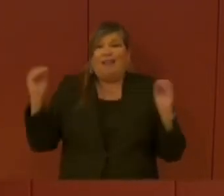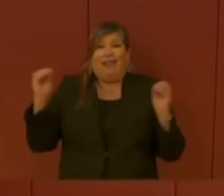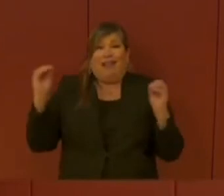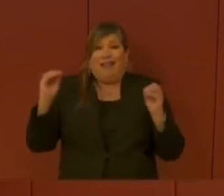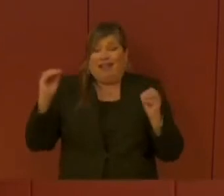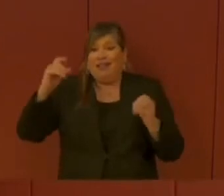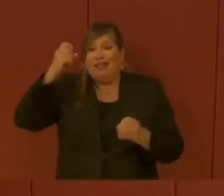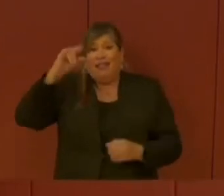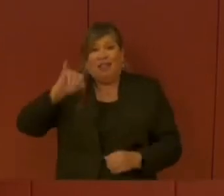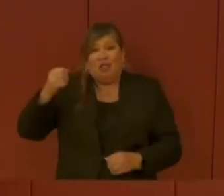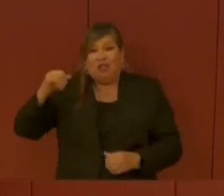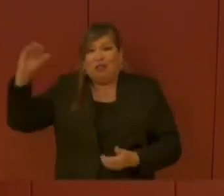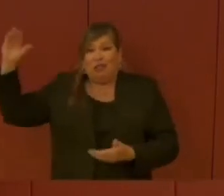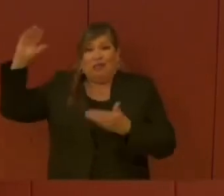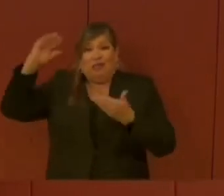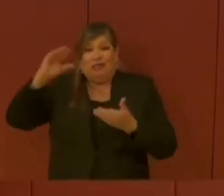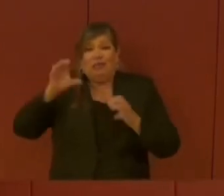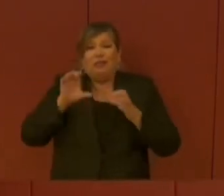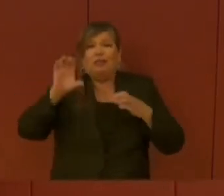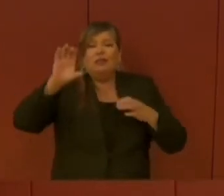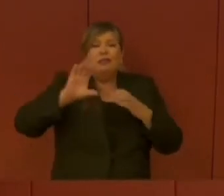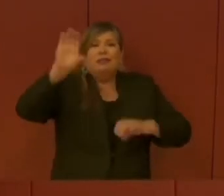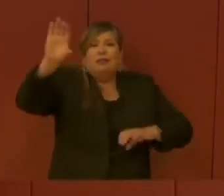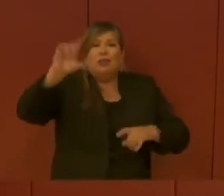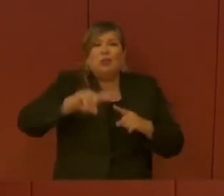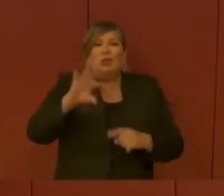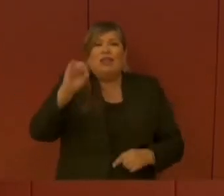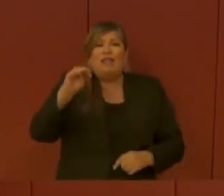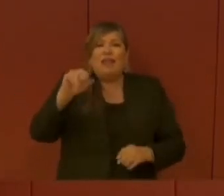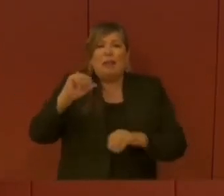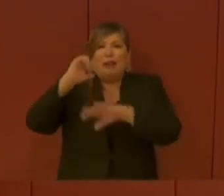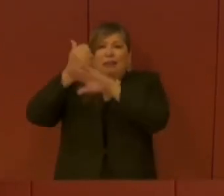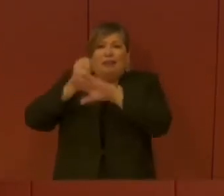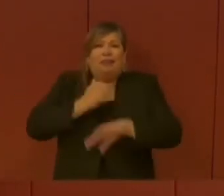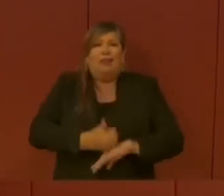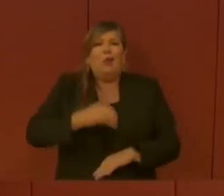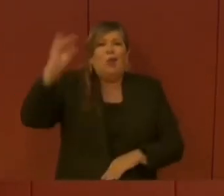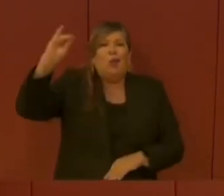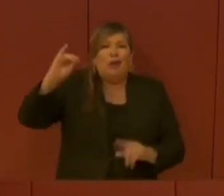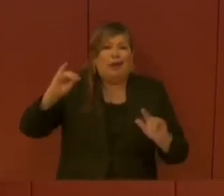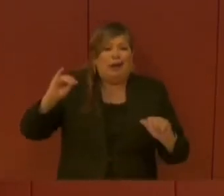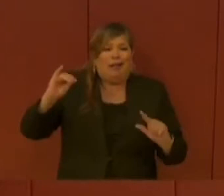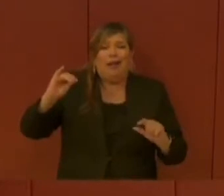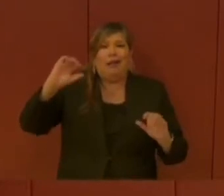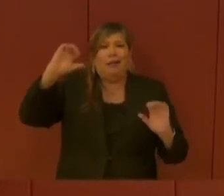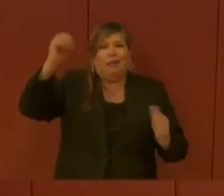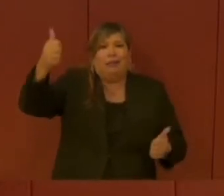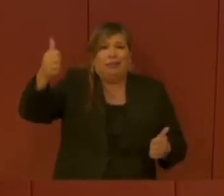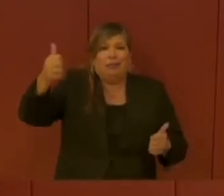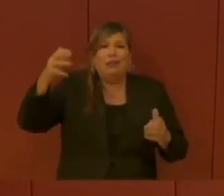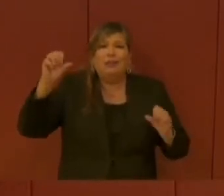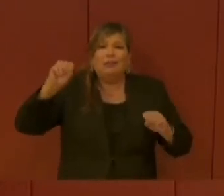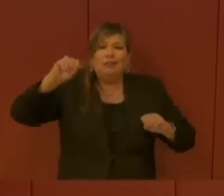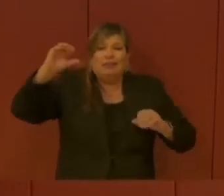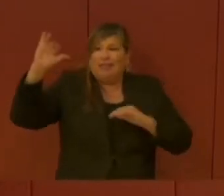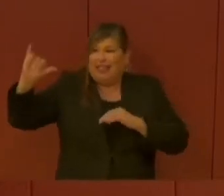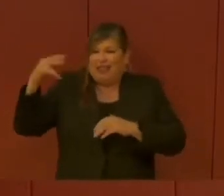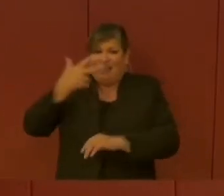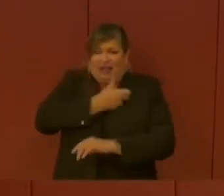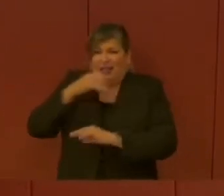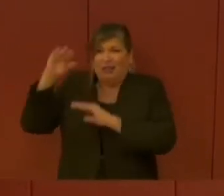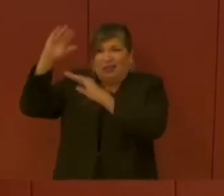sites, one in Southern California, 10,500 each. Next week, we're told we can order this week. We